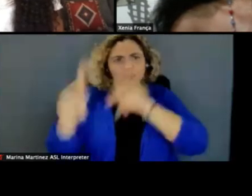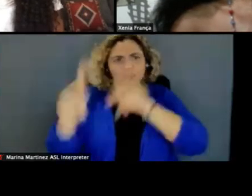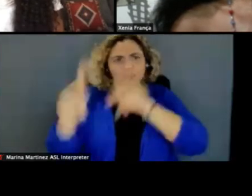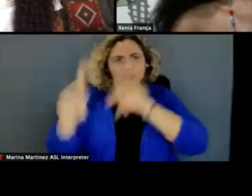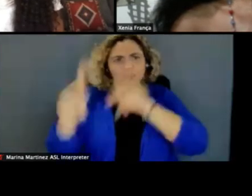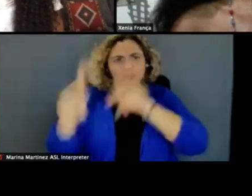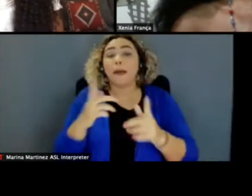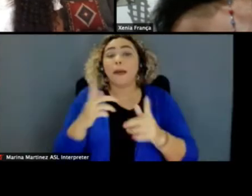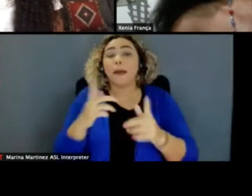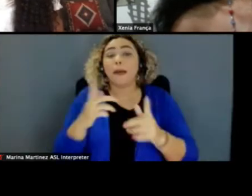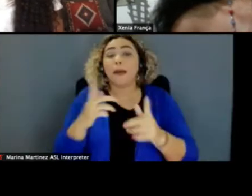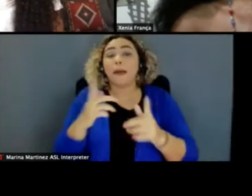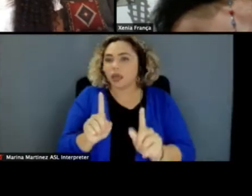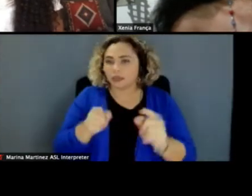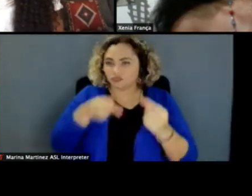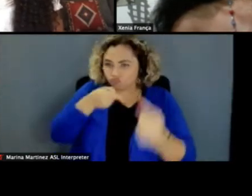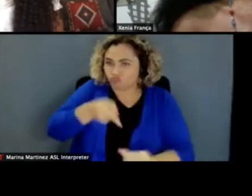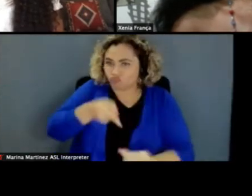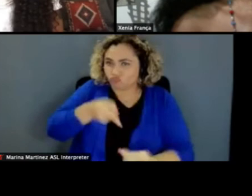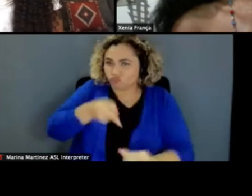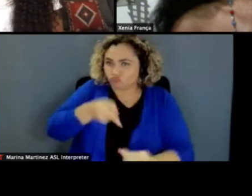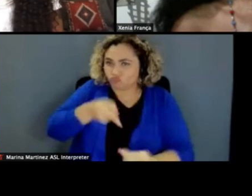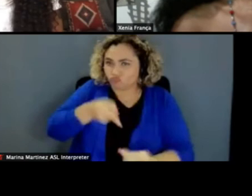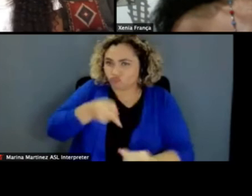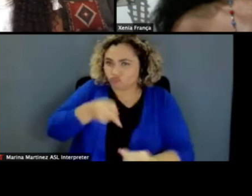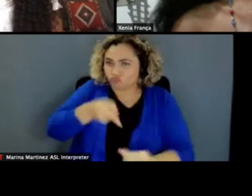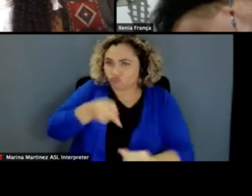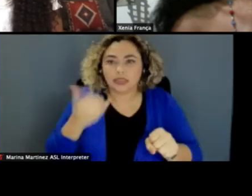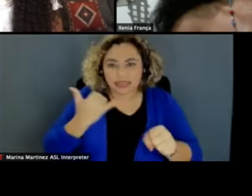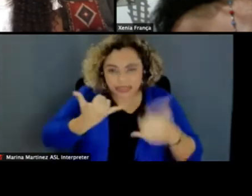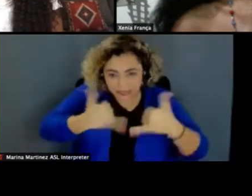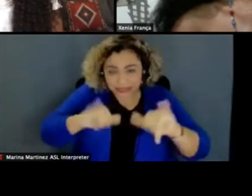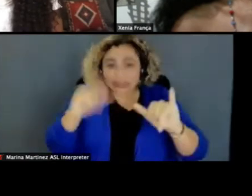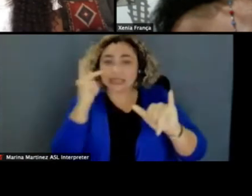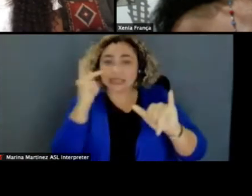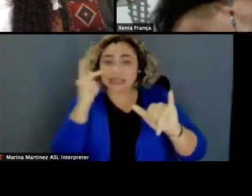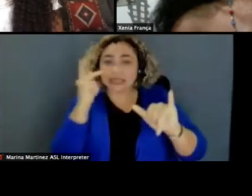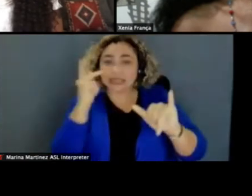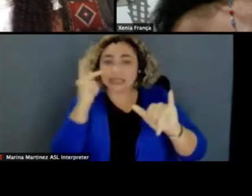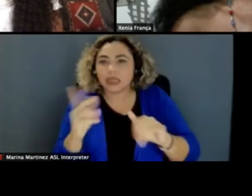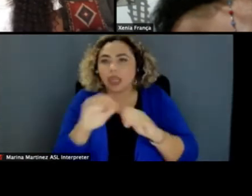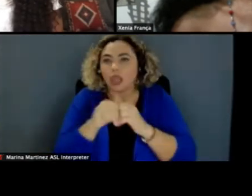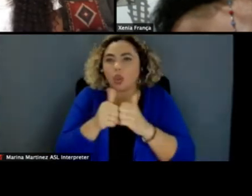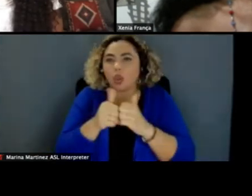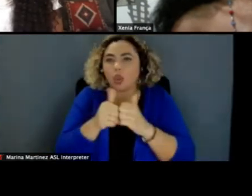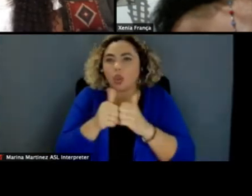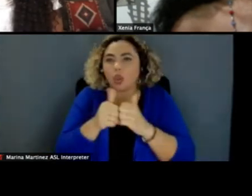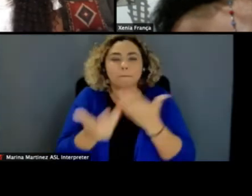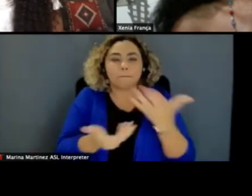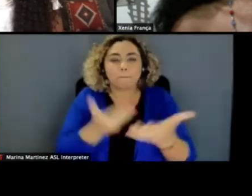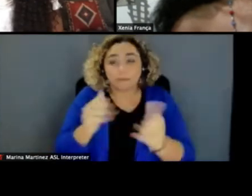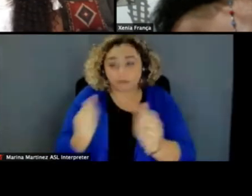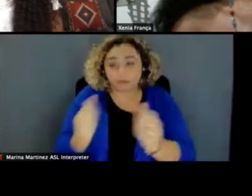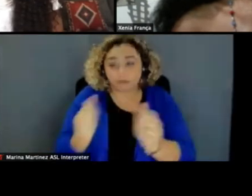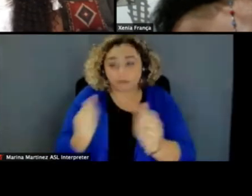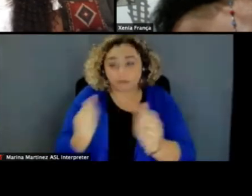but it is a struggle that that we're seeing that still needs to be confronted.